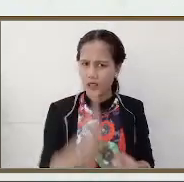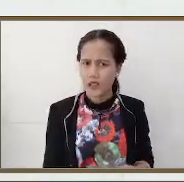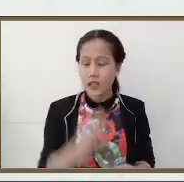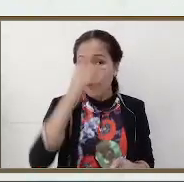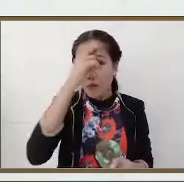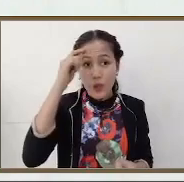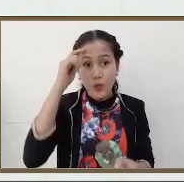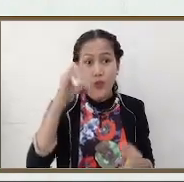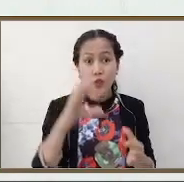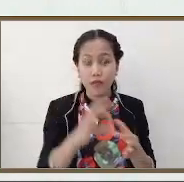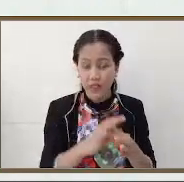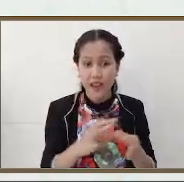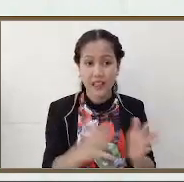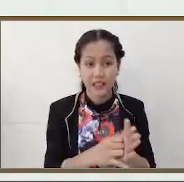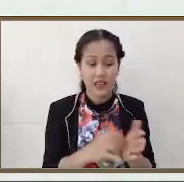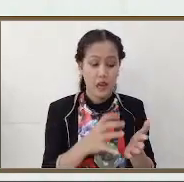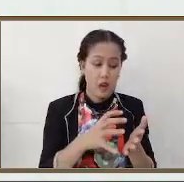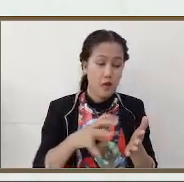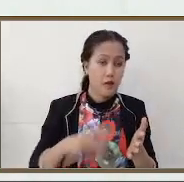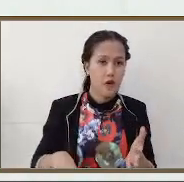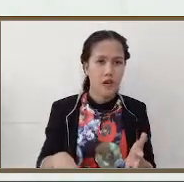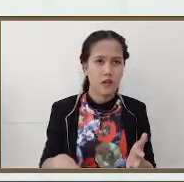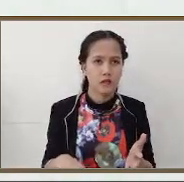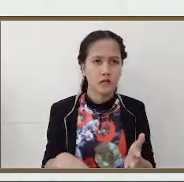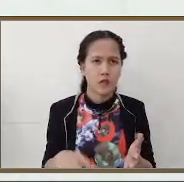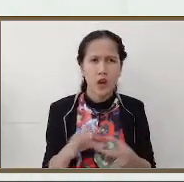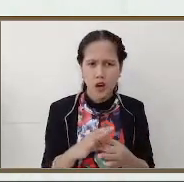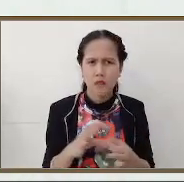omission ng sa part ng knowledge ng Diyos,